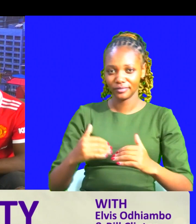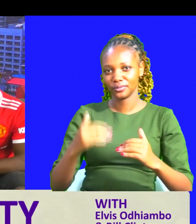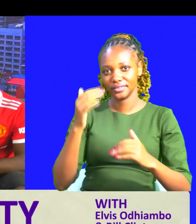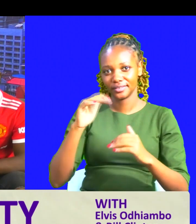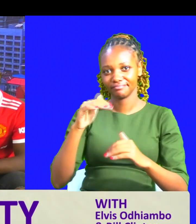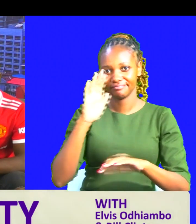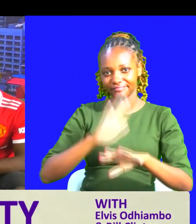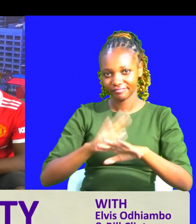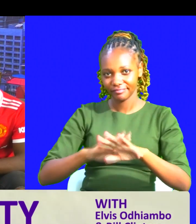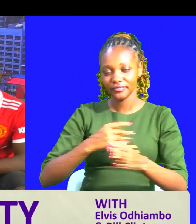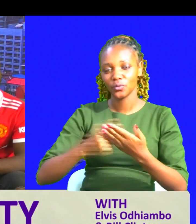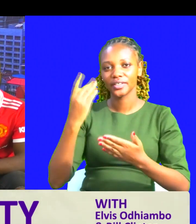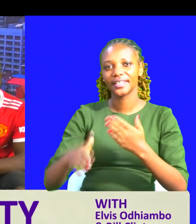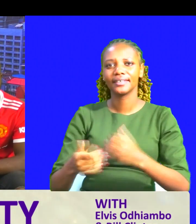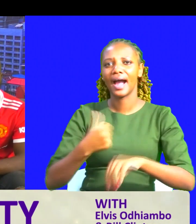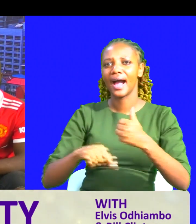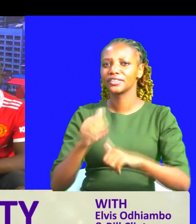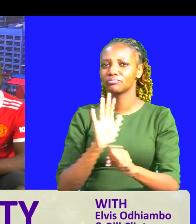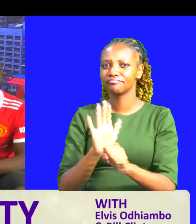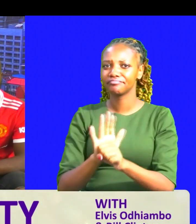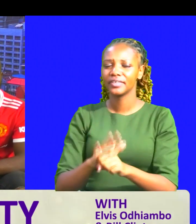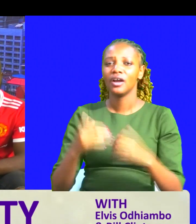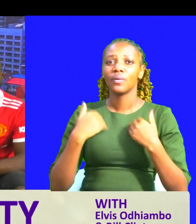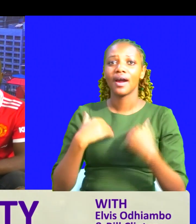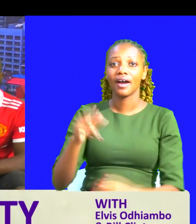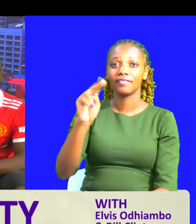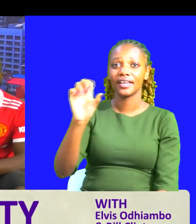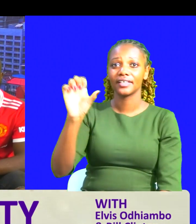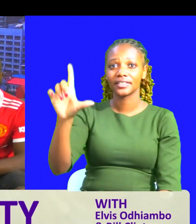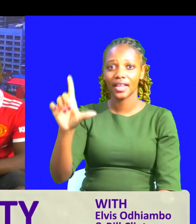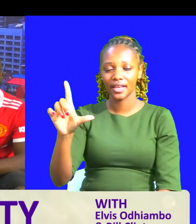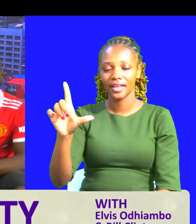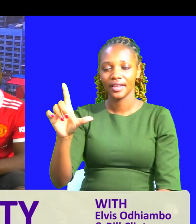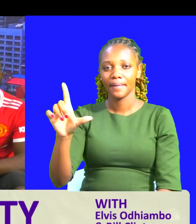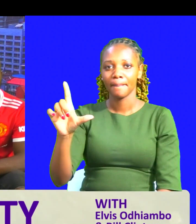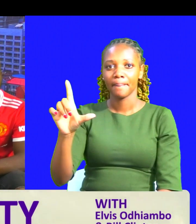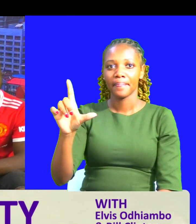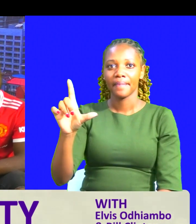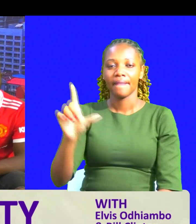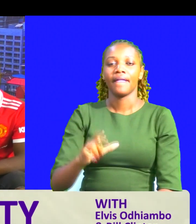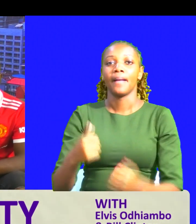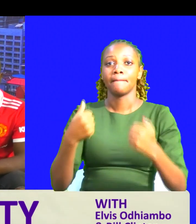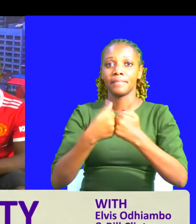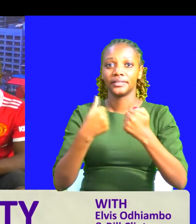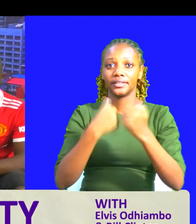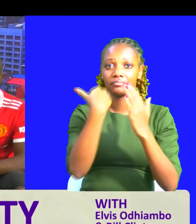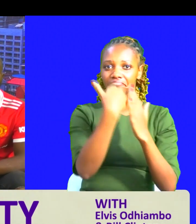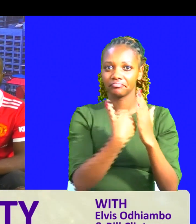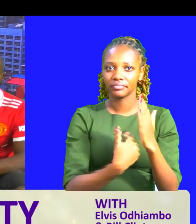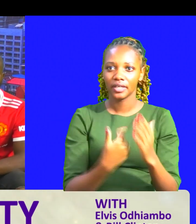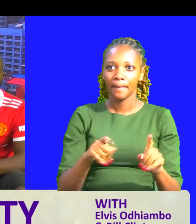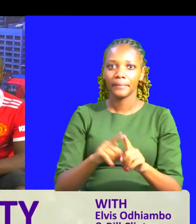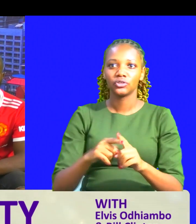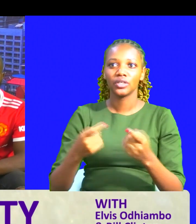full of action. We had the NSL playoffs, that is the National Super League playoffs between Wazito FC